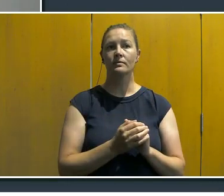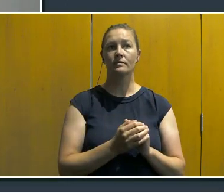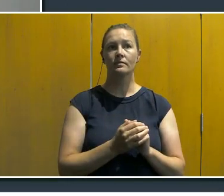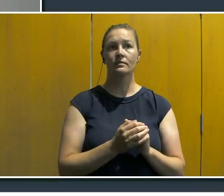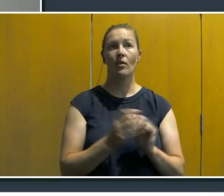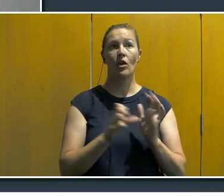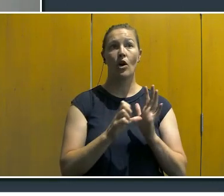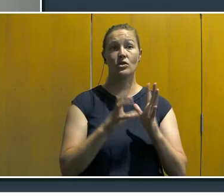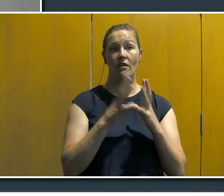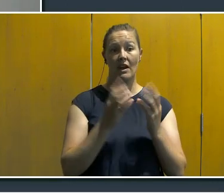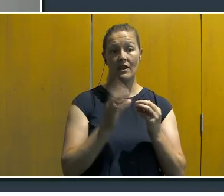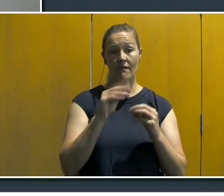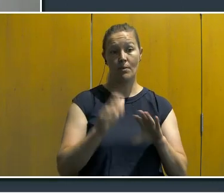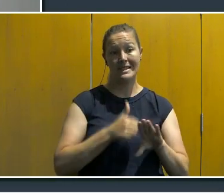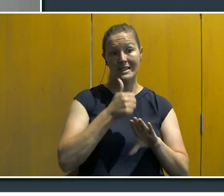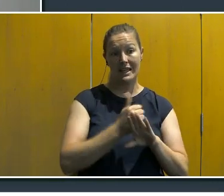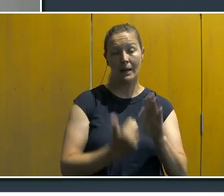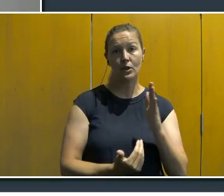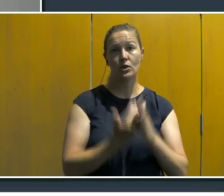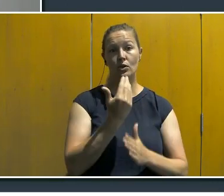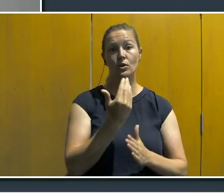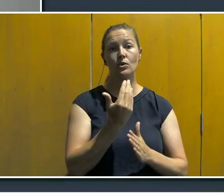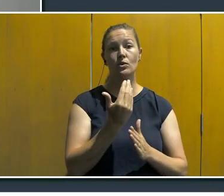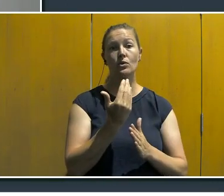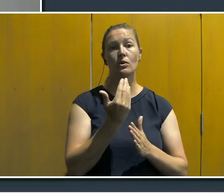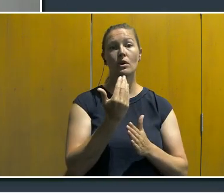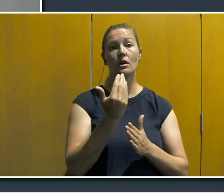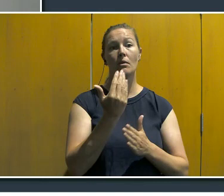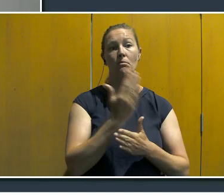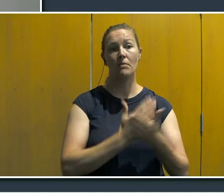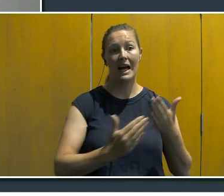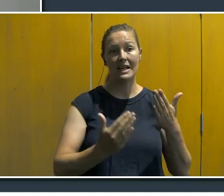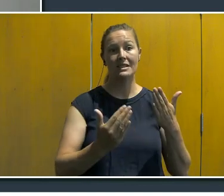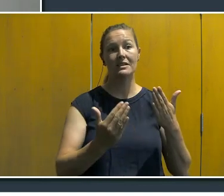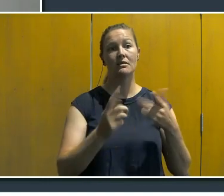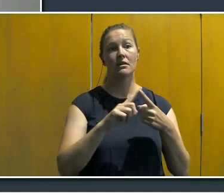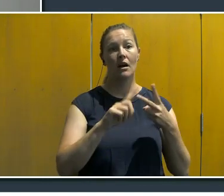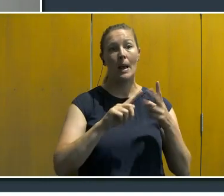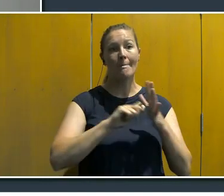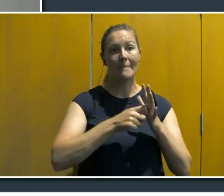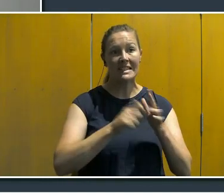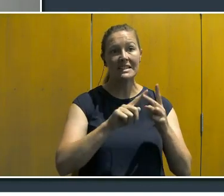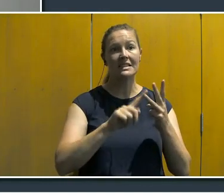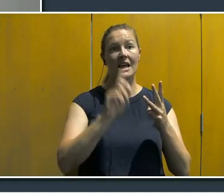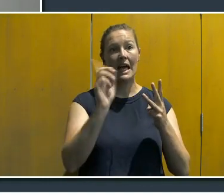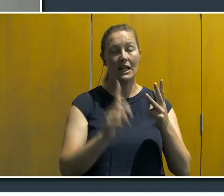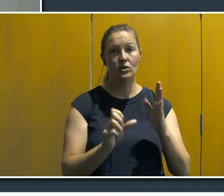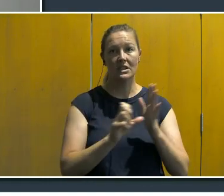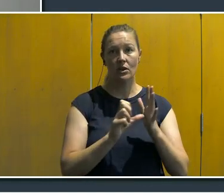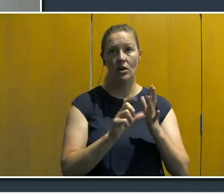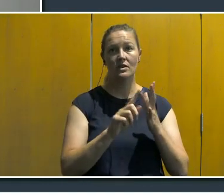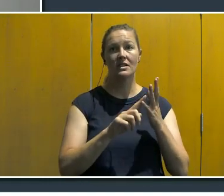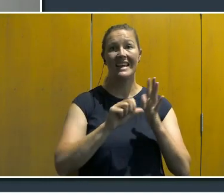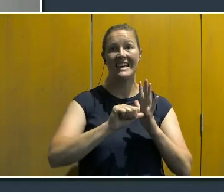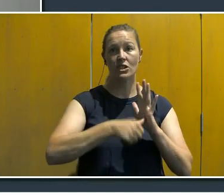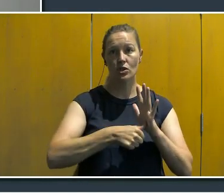from installation of new components, maintenance, electricity costs,